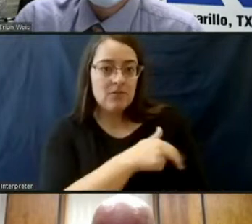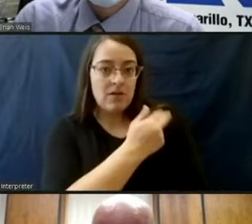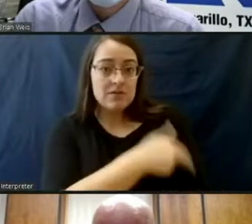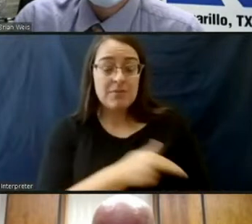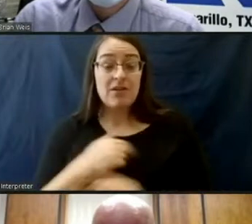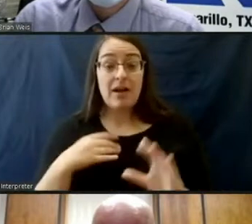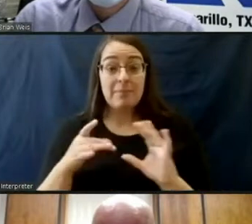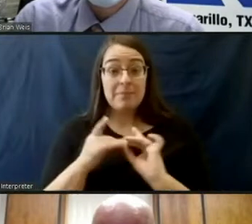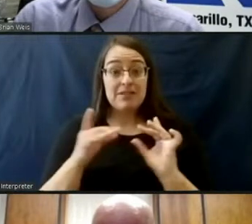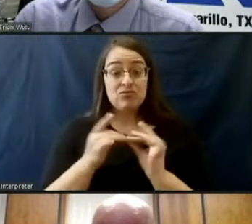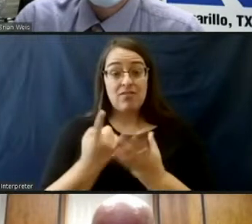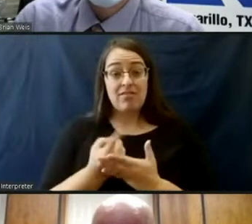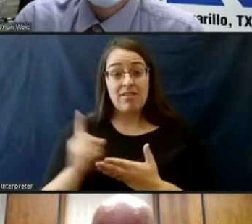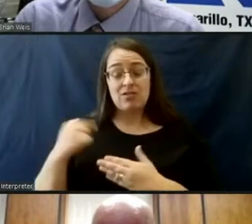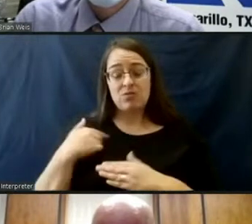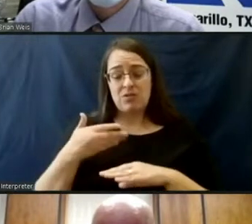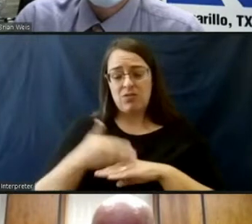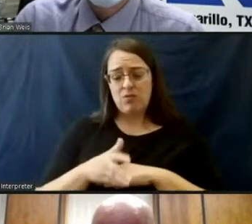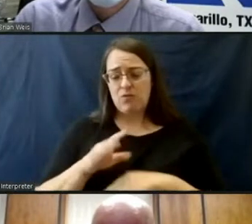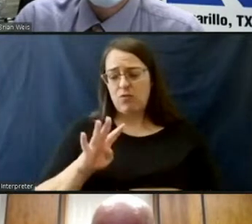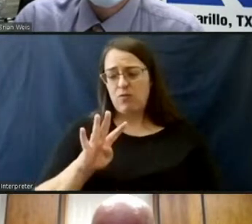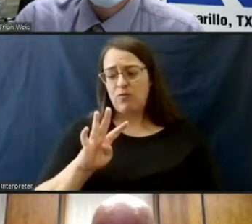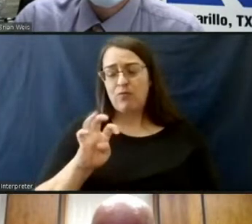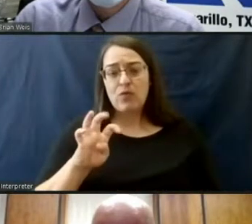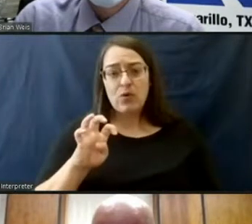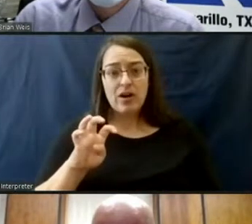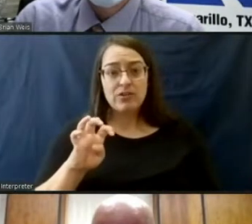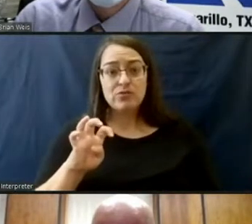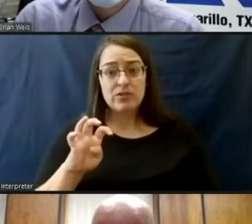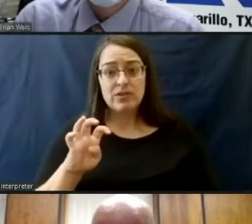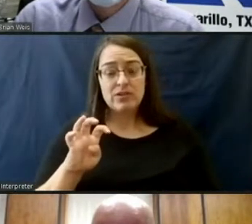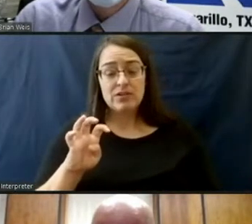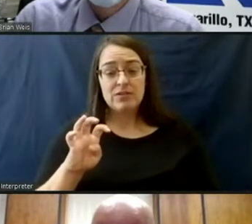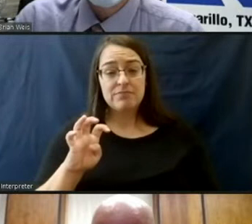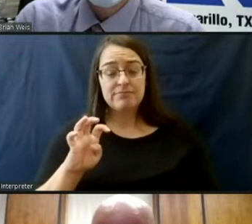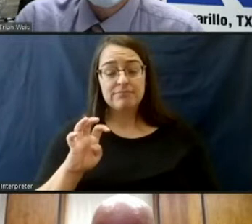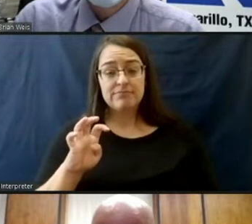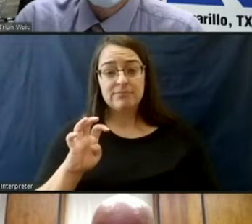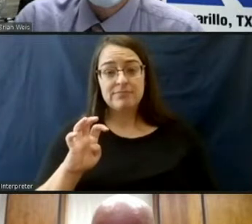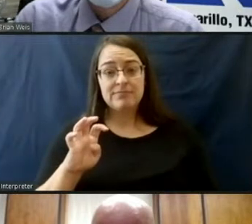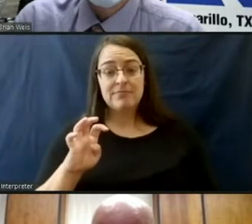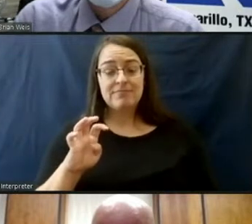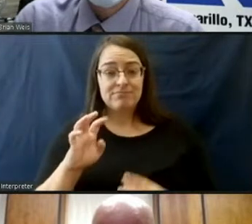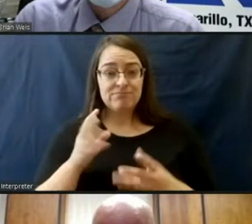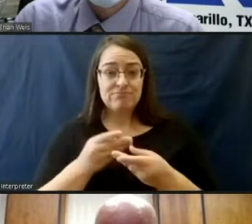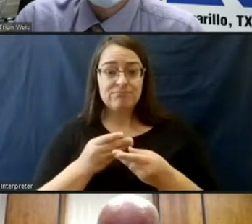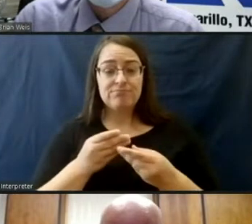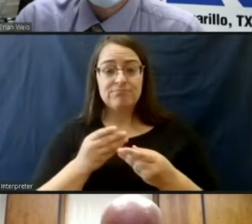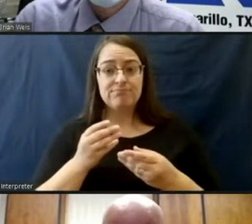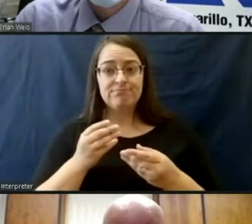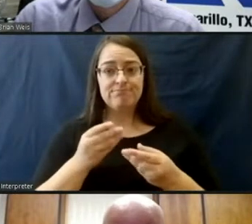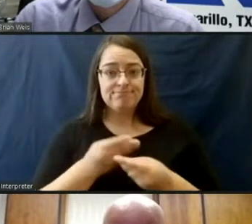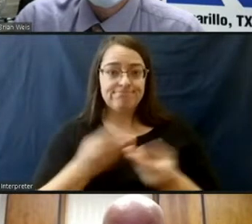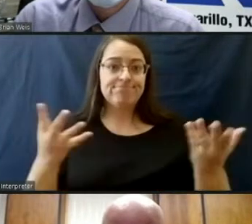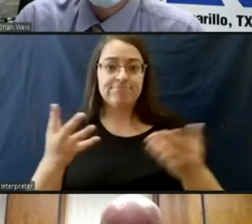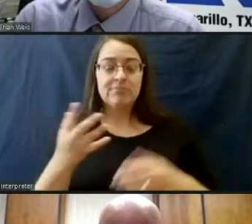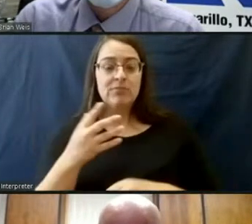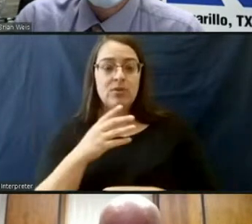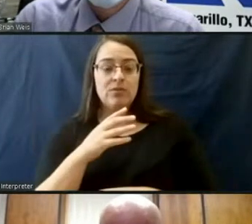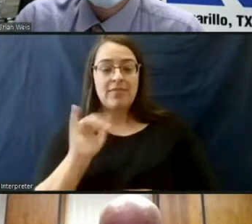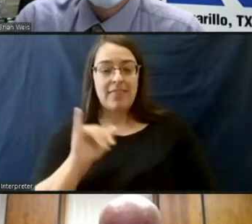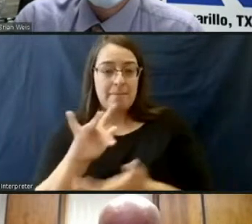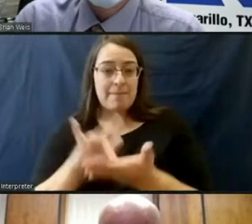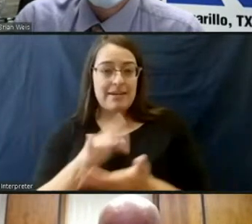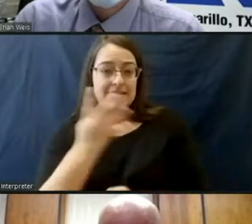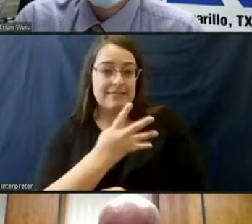over 400 plus administrations of Regeneron in a 1 month period of time from mid-July through